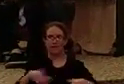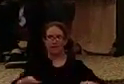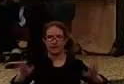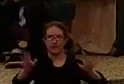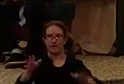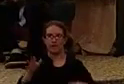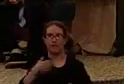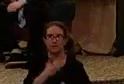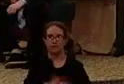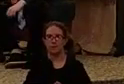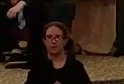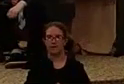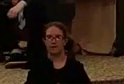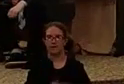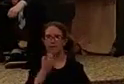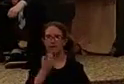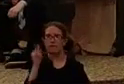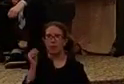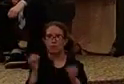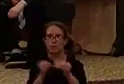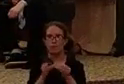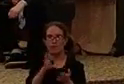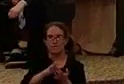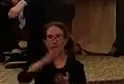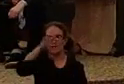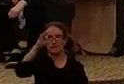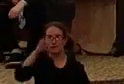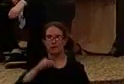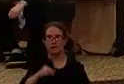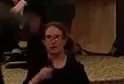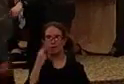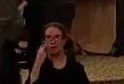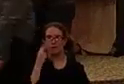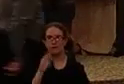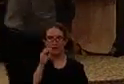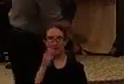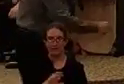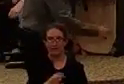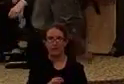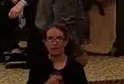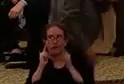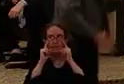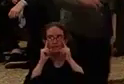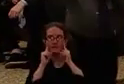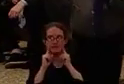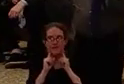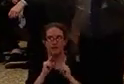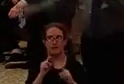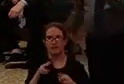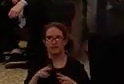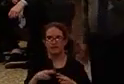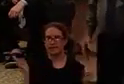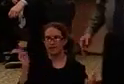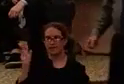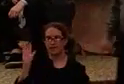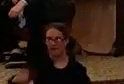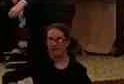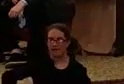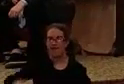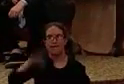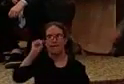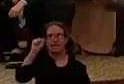up his birthright, he could no longer find it. Though he sought it carefully with tears, it was too late, amen,